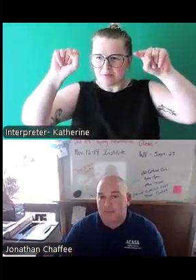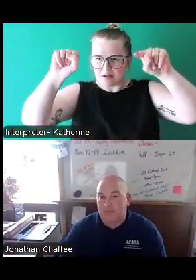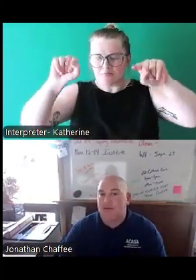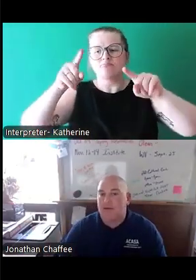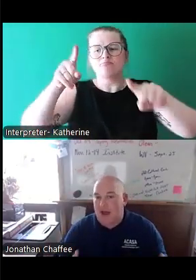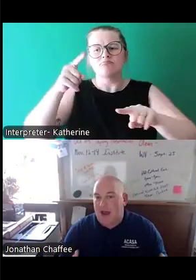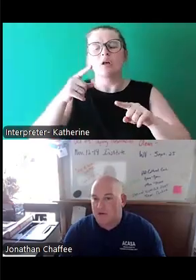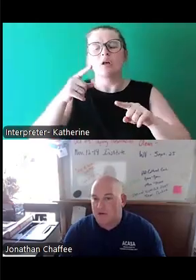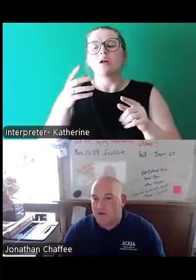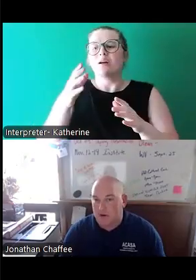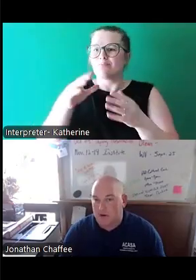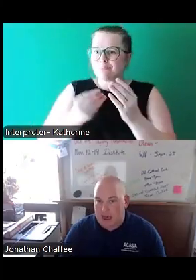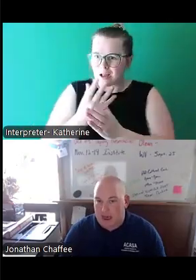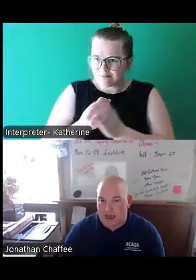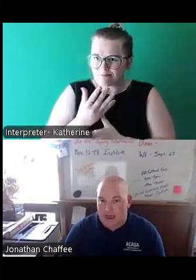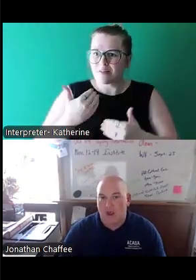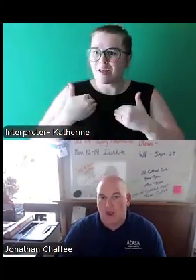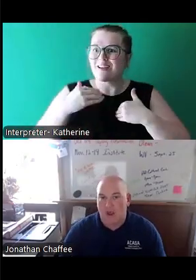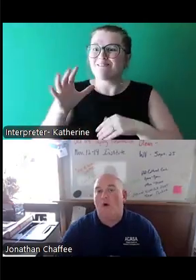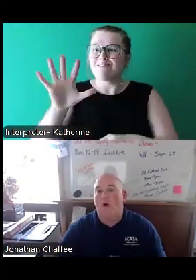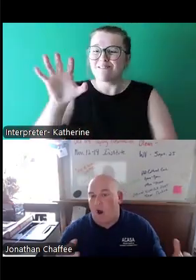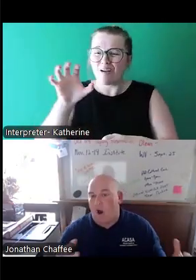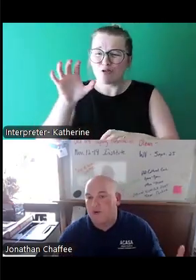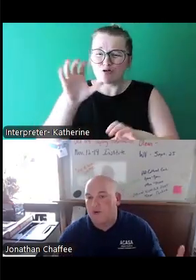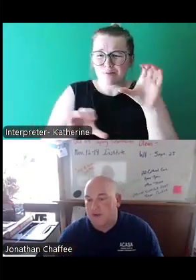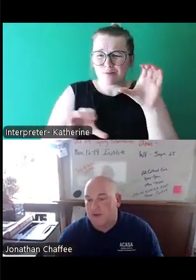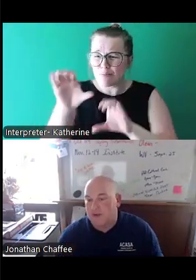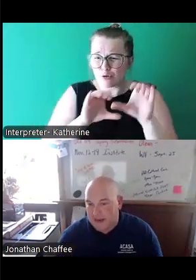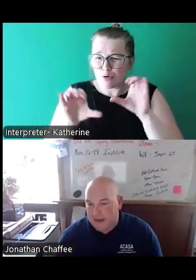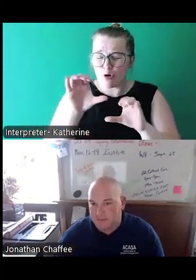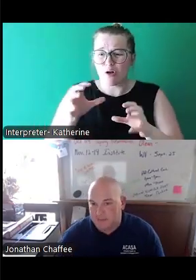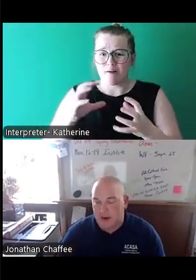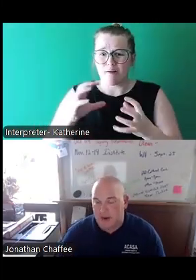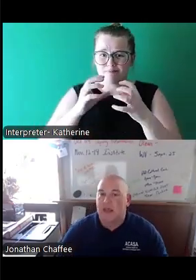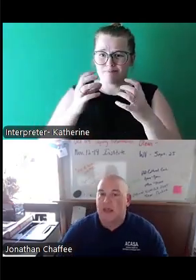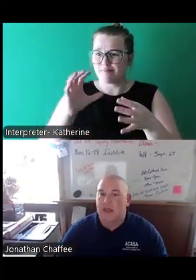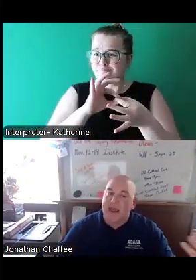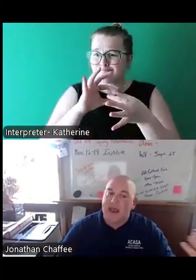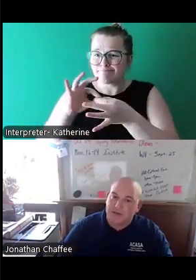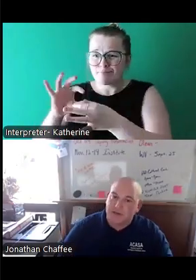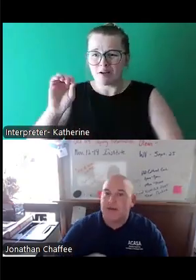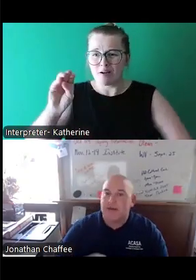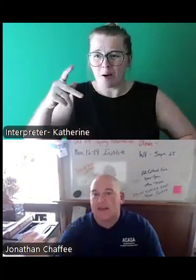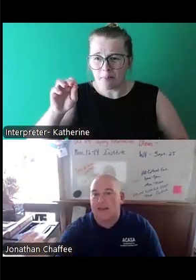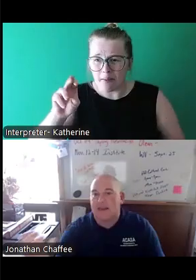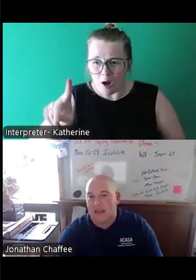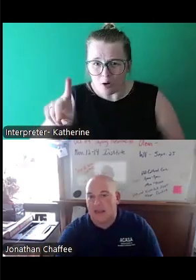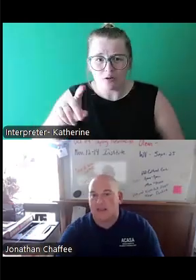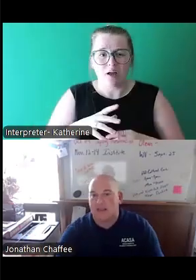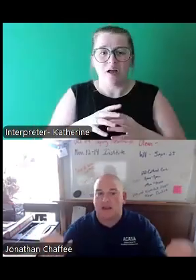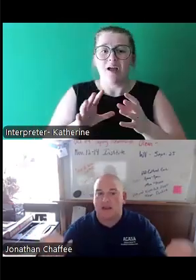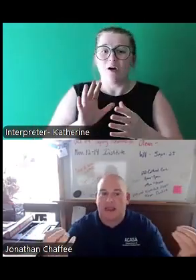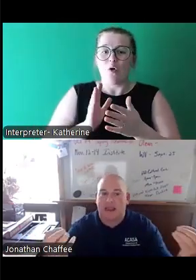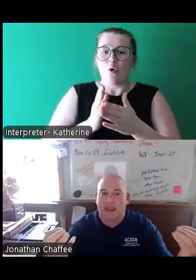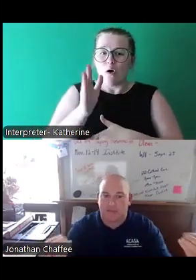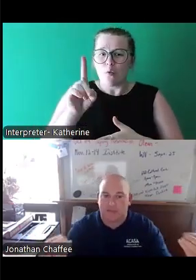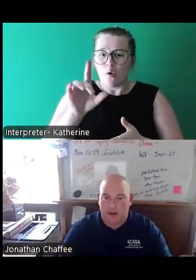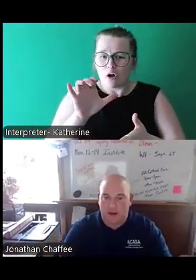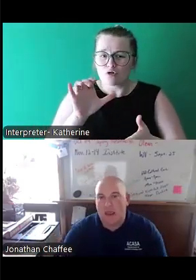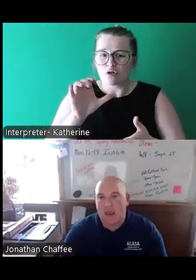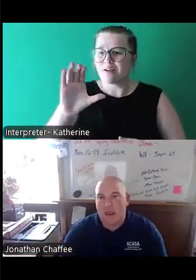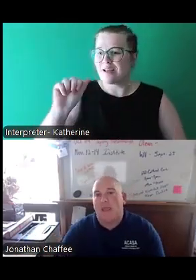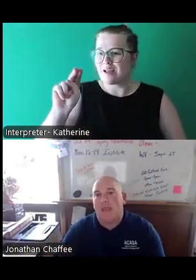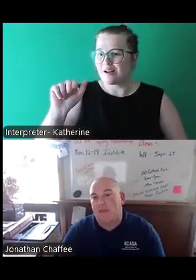plant with 500 chemical compounds, over hundreds of different cannabinoids, and that's where CBD and THC come in. They're